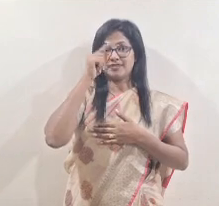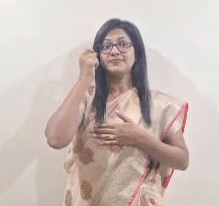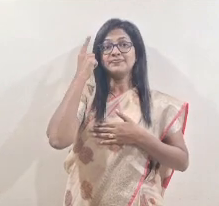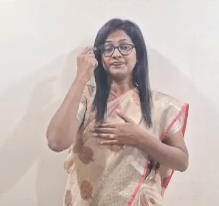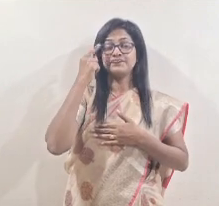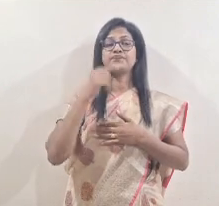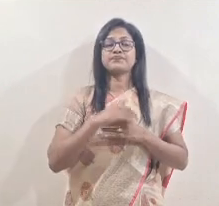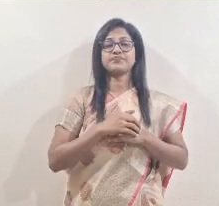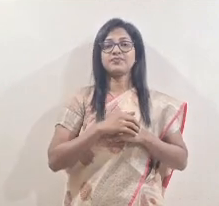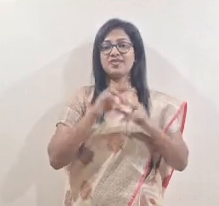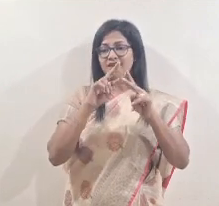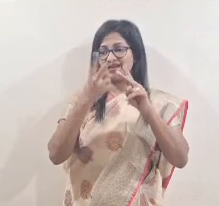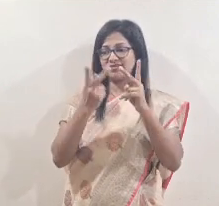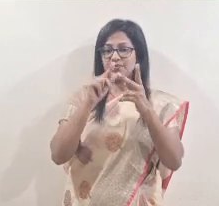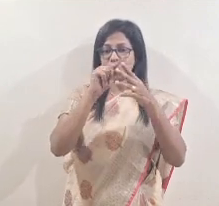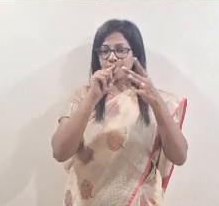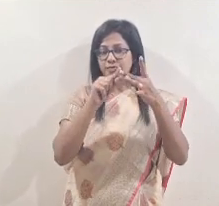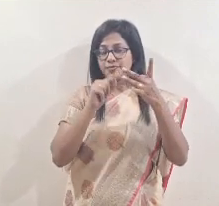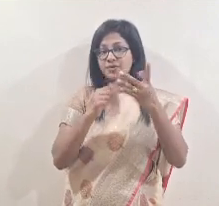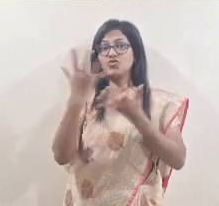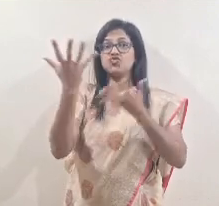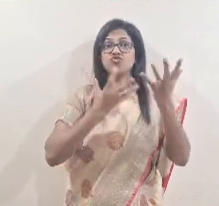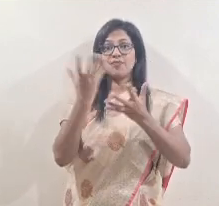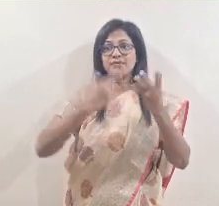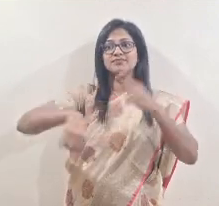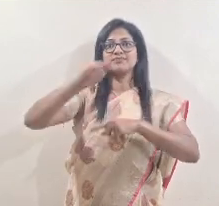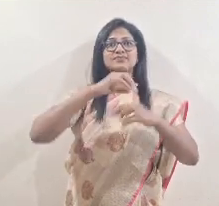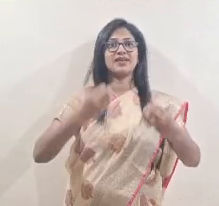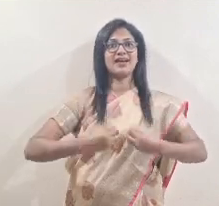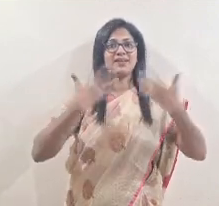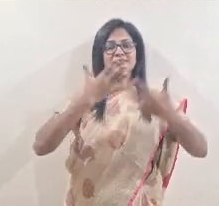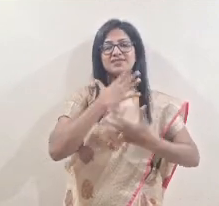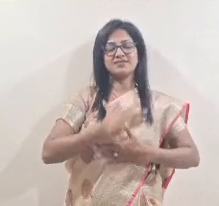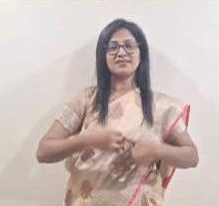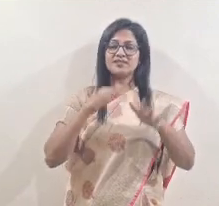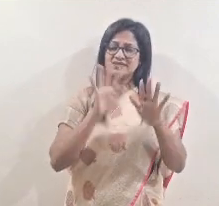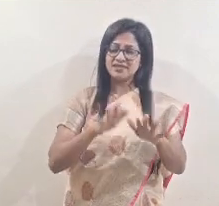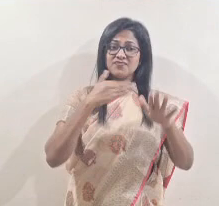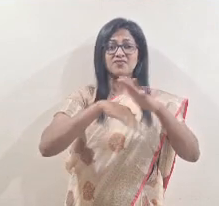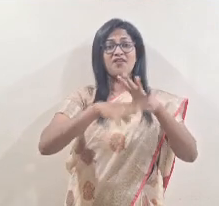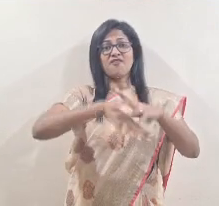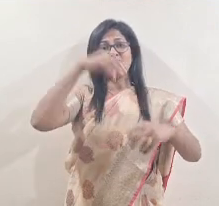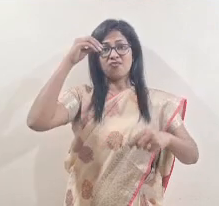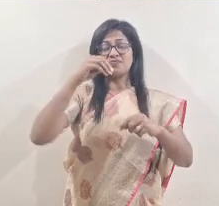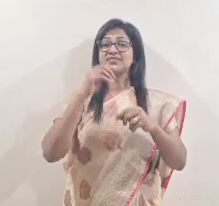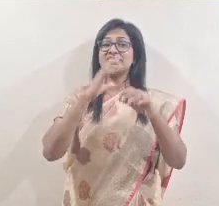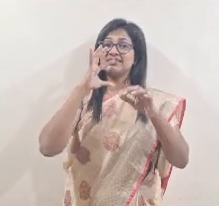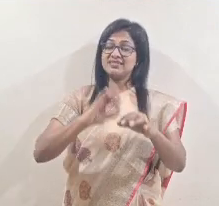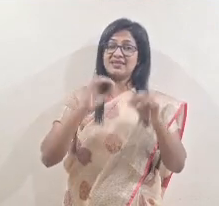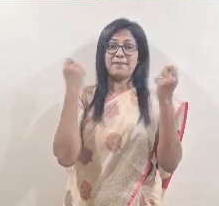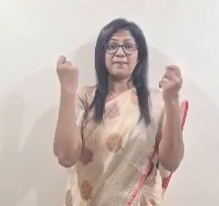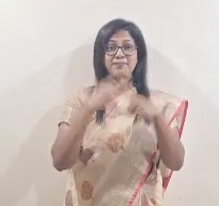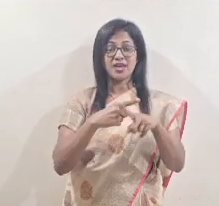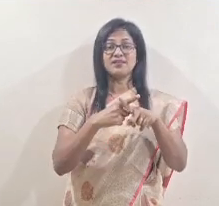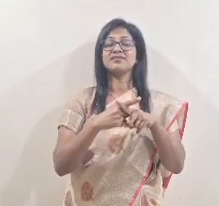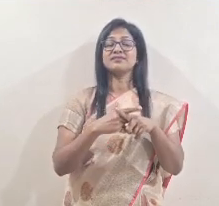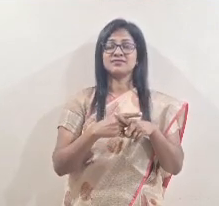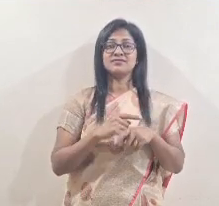what are the attributes with shoppers are happy and sad with, and it came out to be really suitable for this